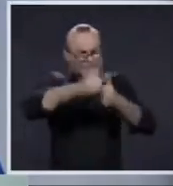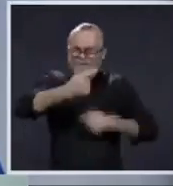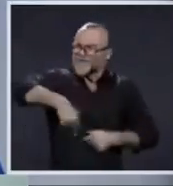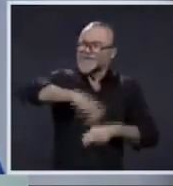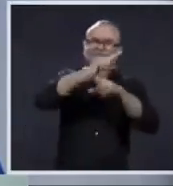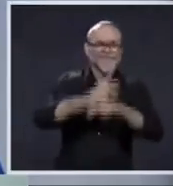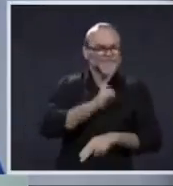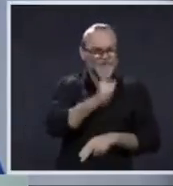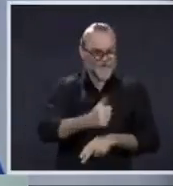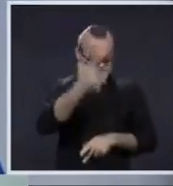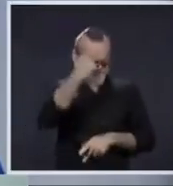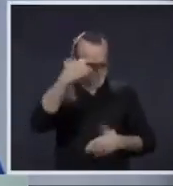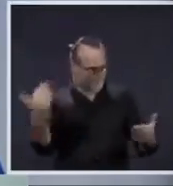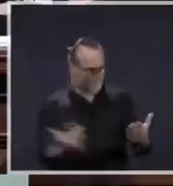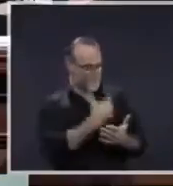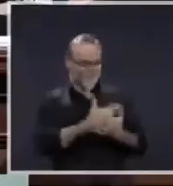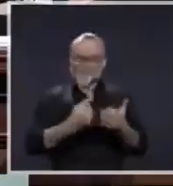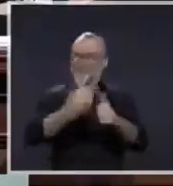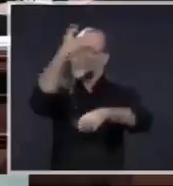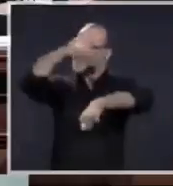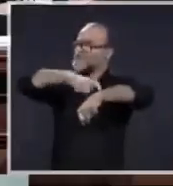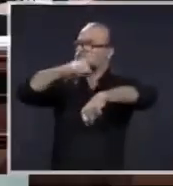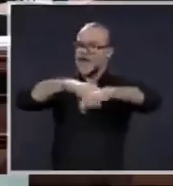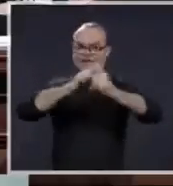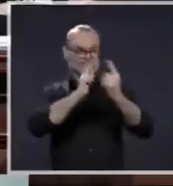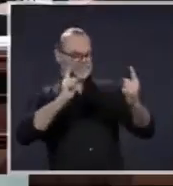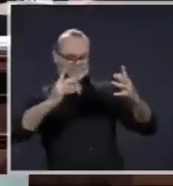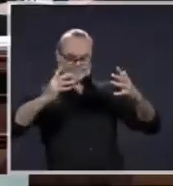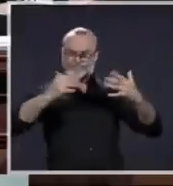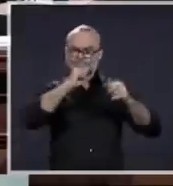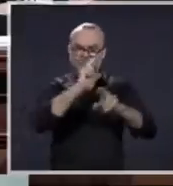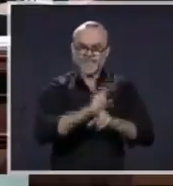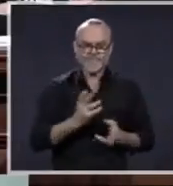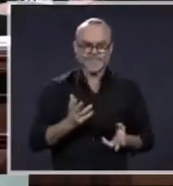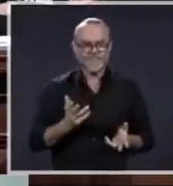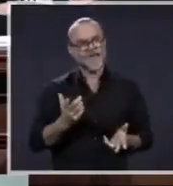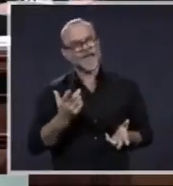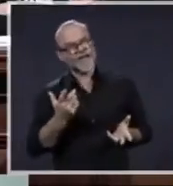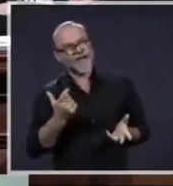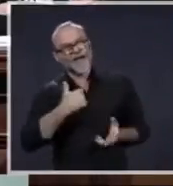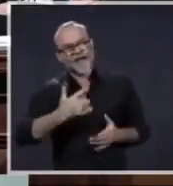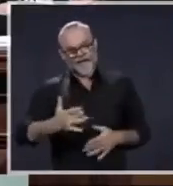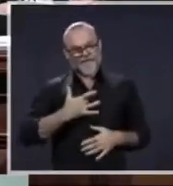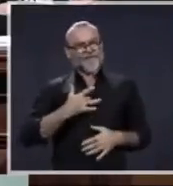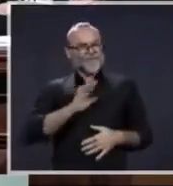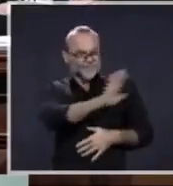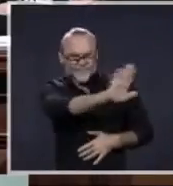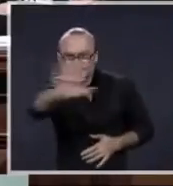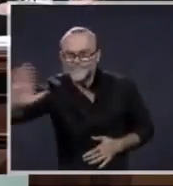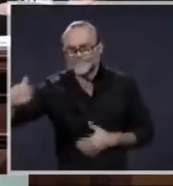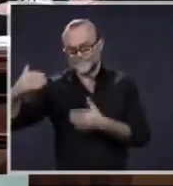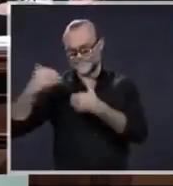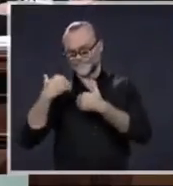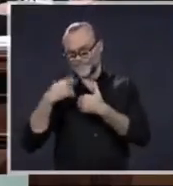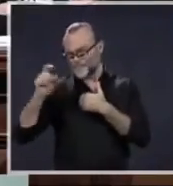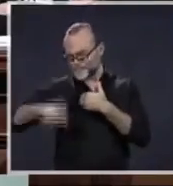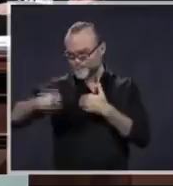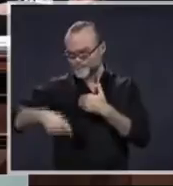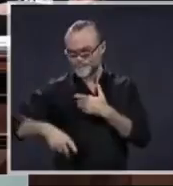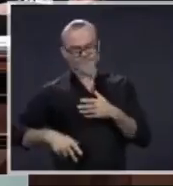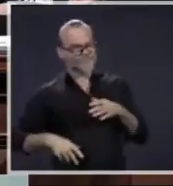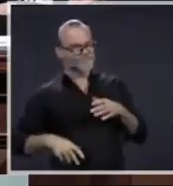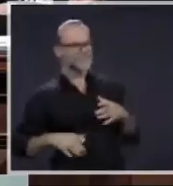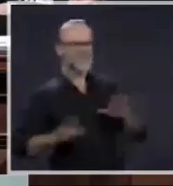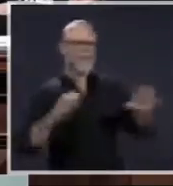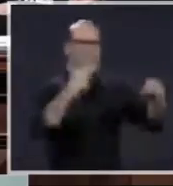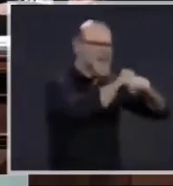meters away from me. Excellent. My second question is regarding the reopening of retail stores in Montreal in a week from now.